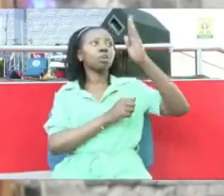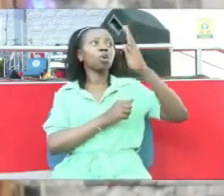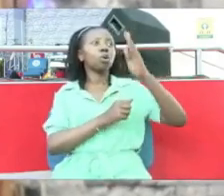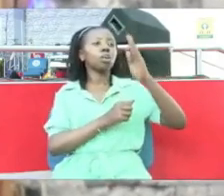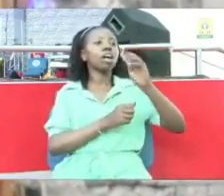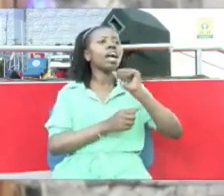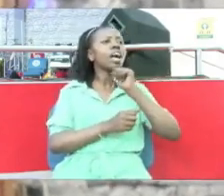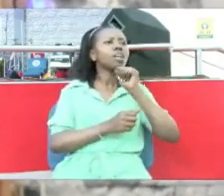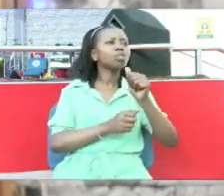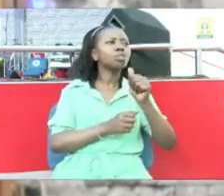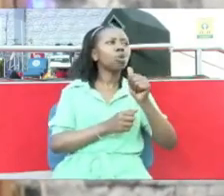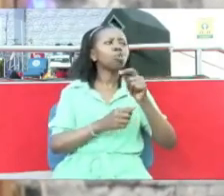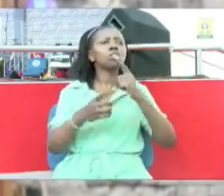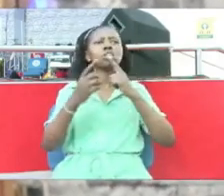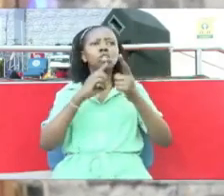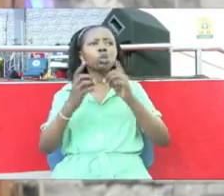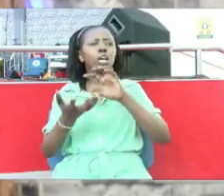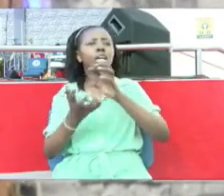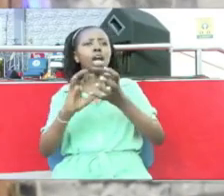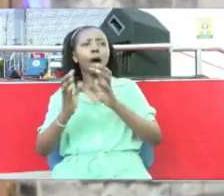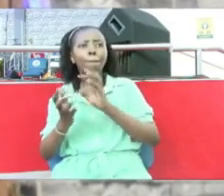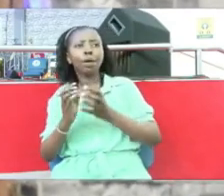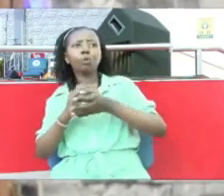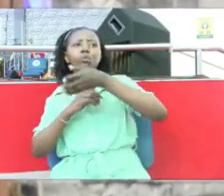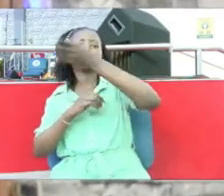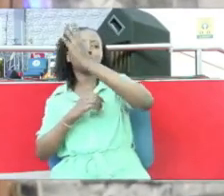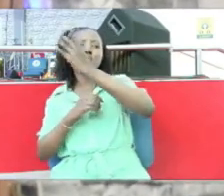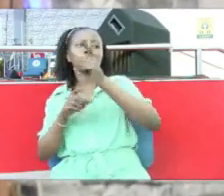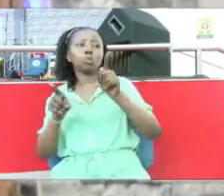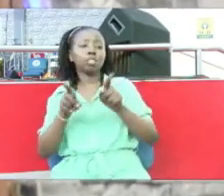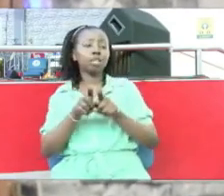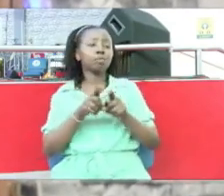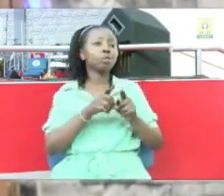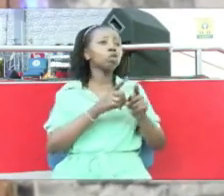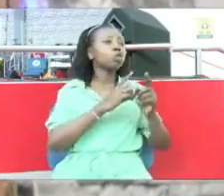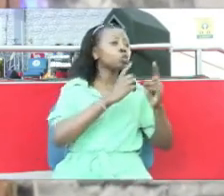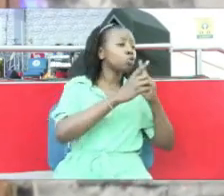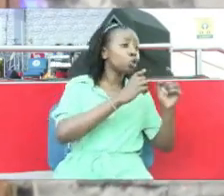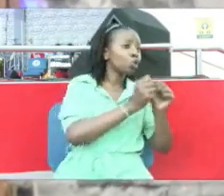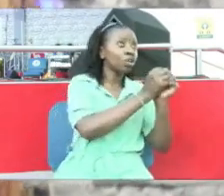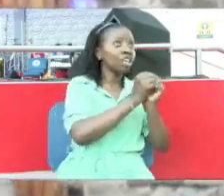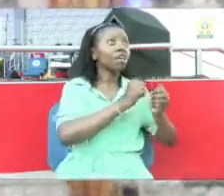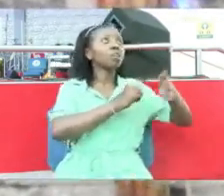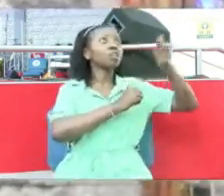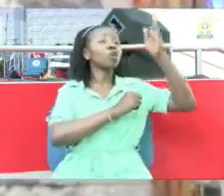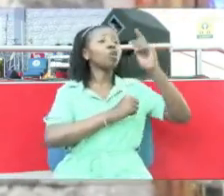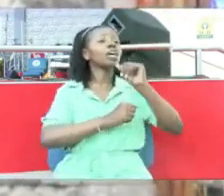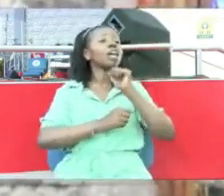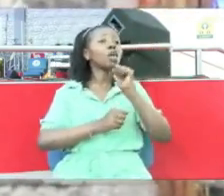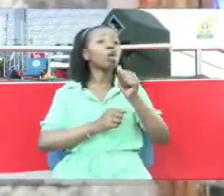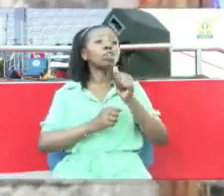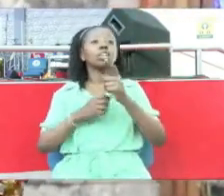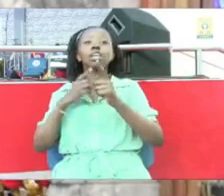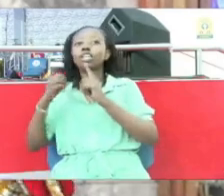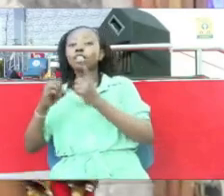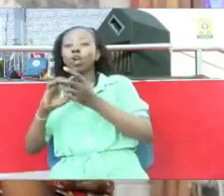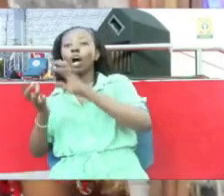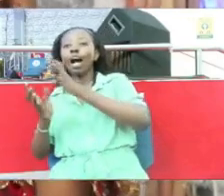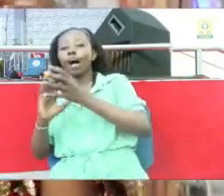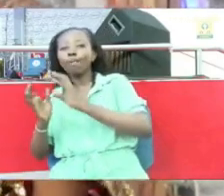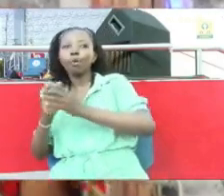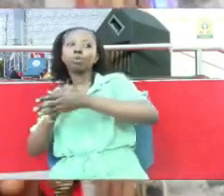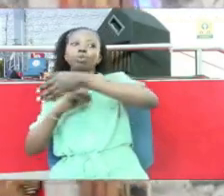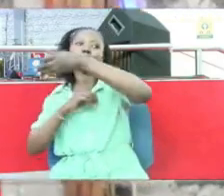unadumu kwenye uwepo wa Bwana, unakuwa na ushirika na Bwana na unaongea na Bwana badala ya kuwa unaongea juu ya